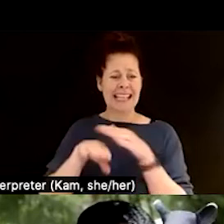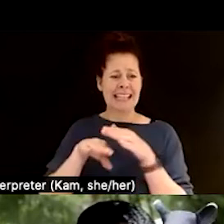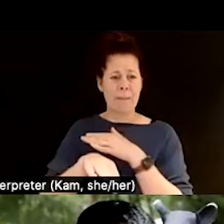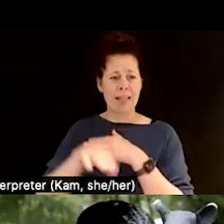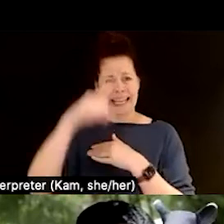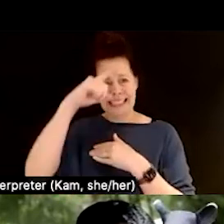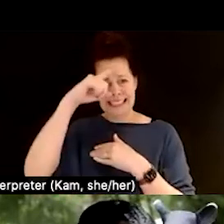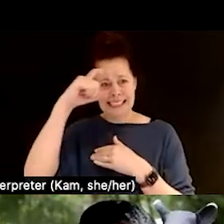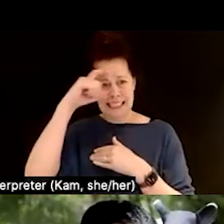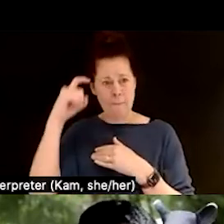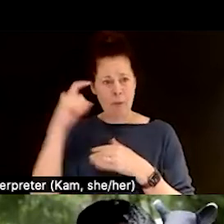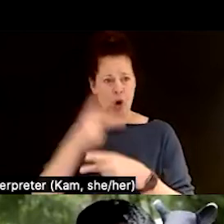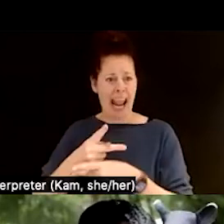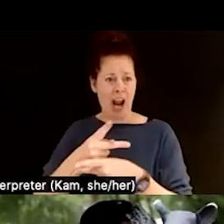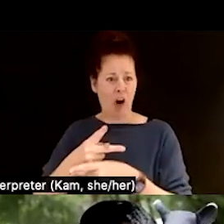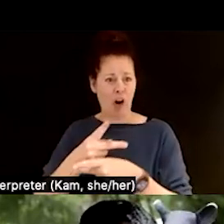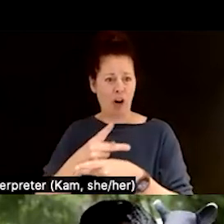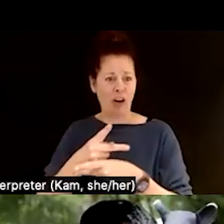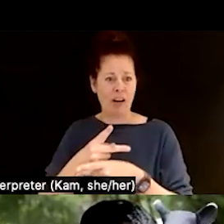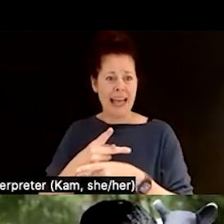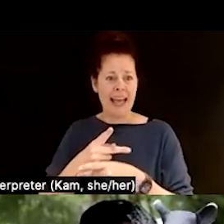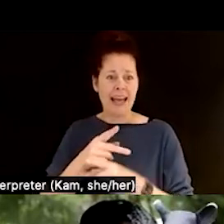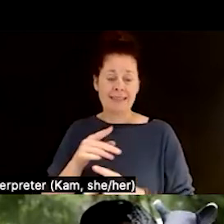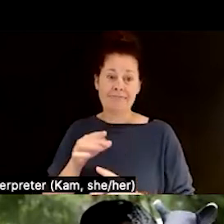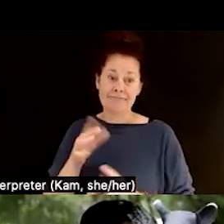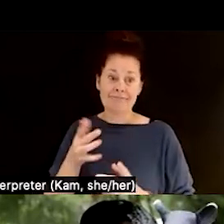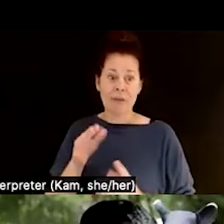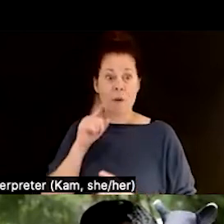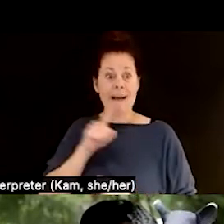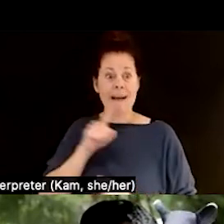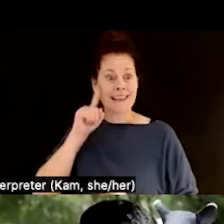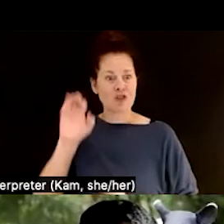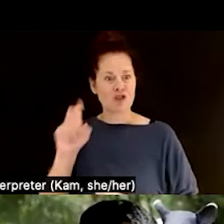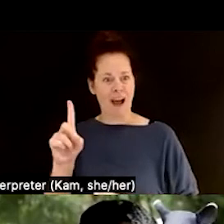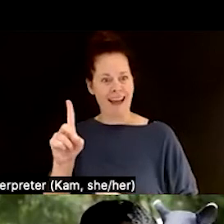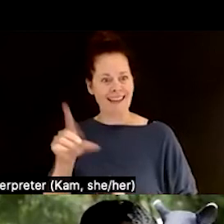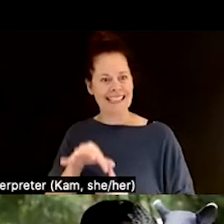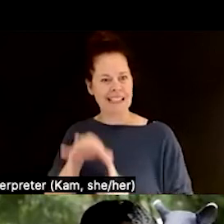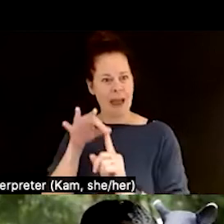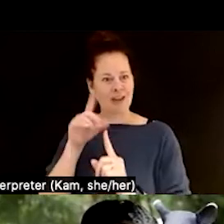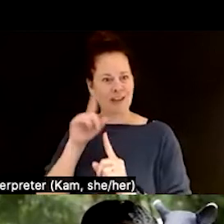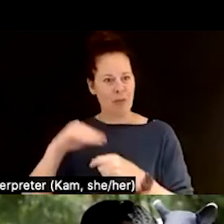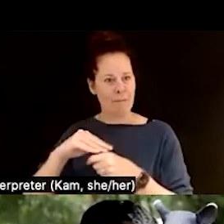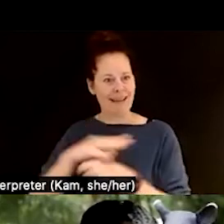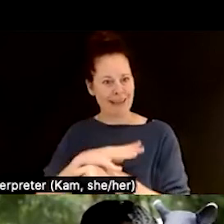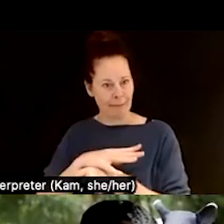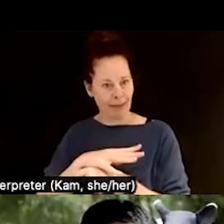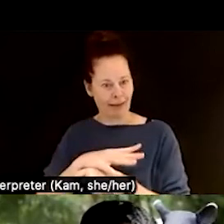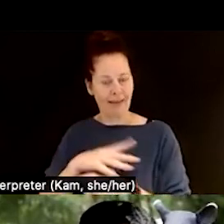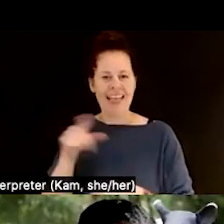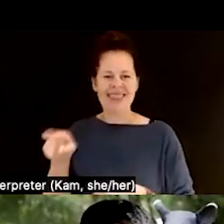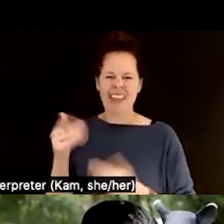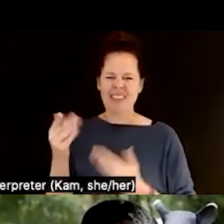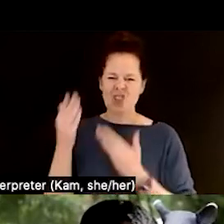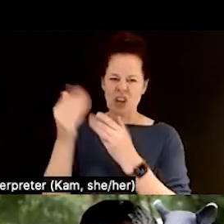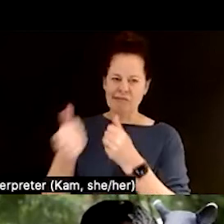deaf child, especially during a pandemic. A friend recommended reaching out to upper-level managers at